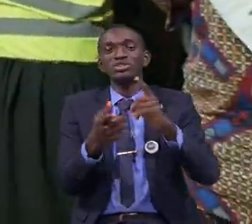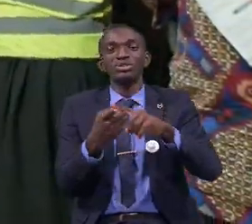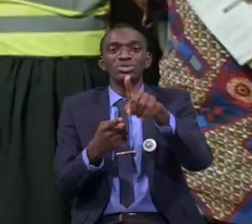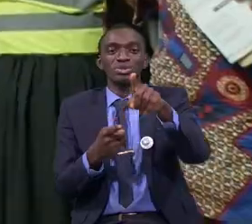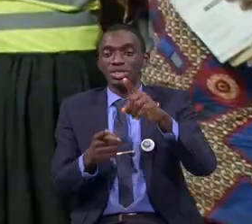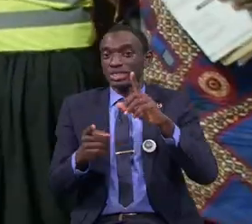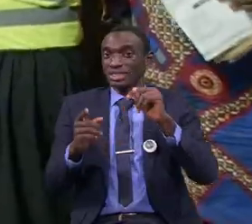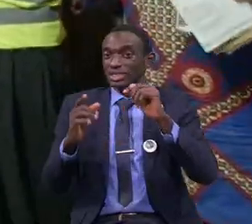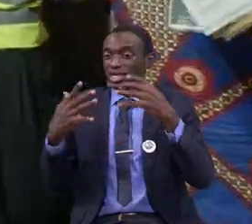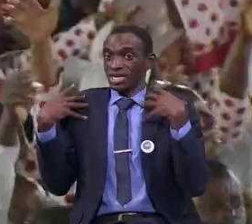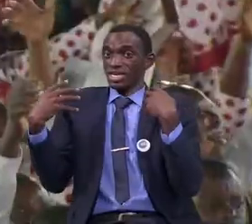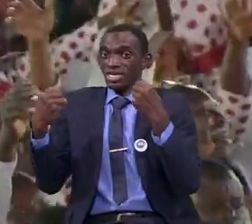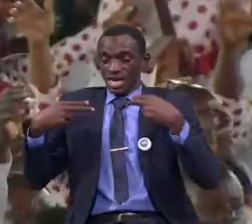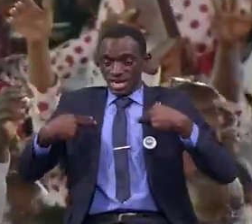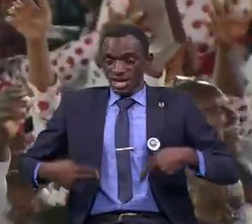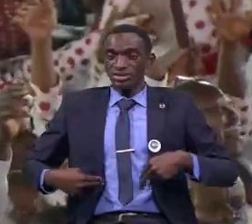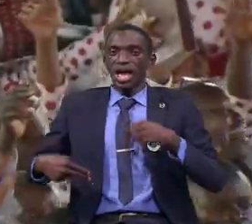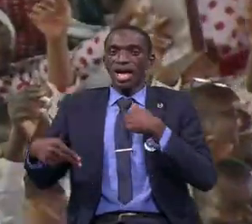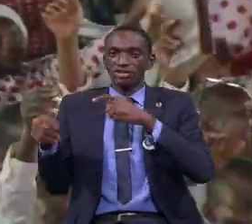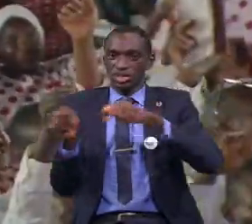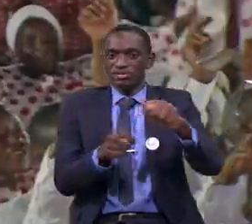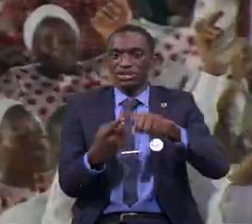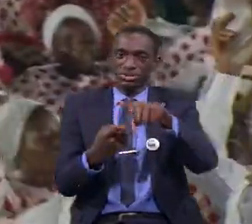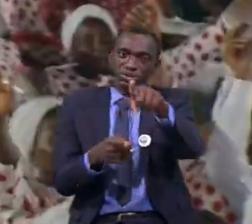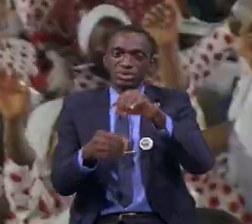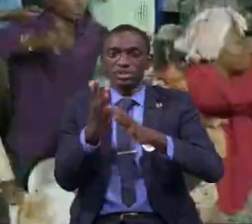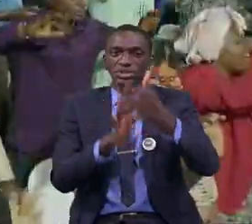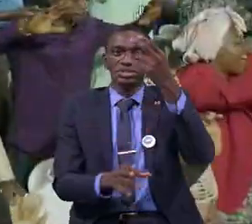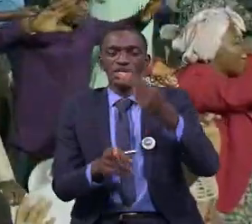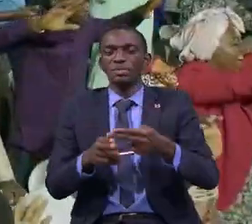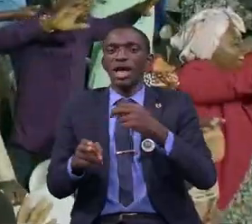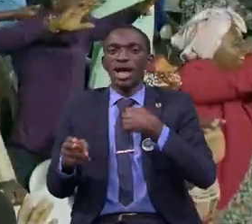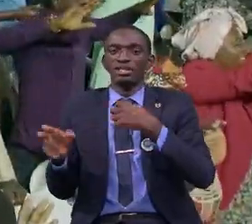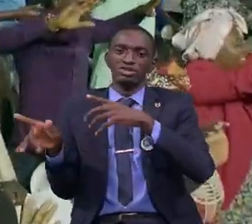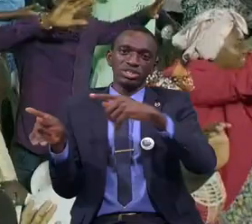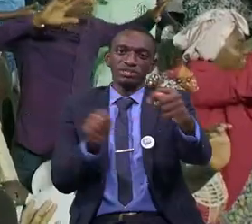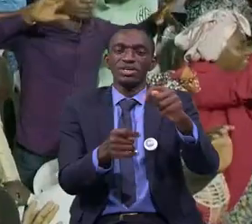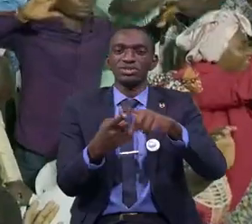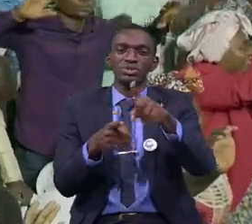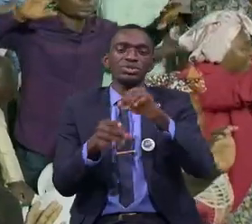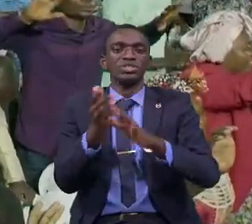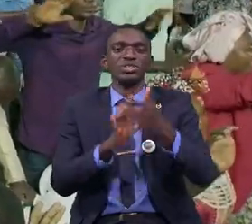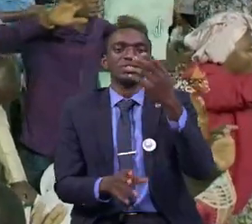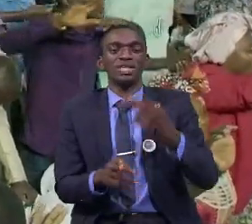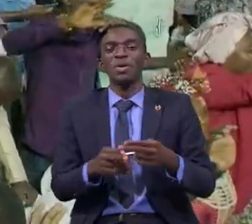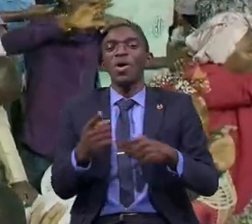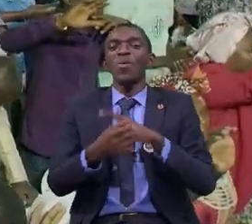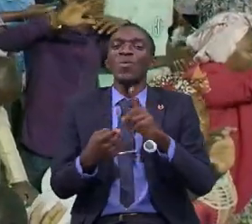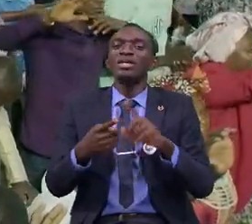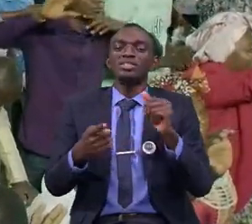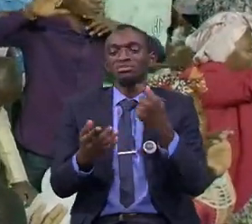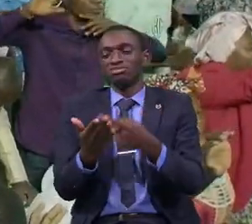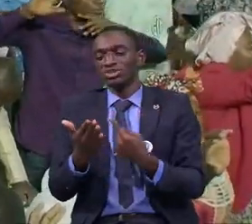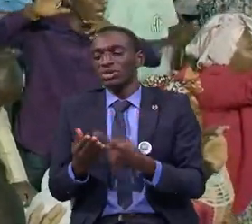I transfer it to you. I transfer it to you. When they mention prosperity, they